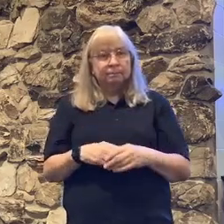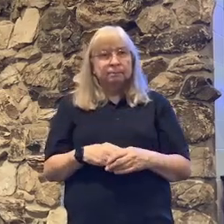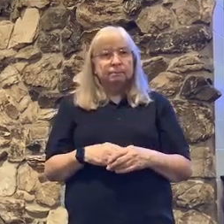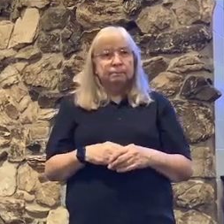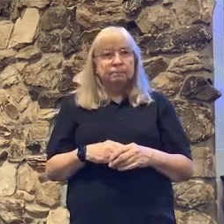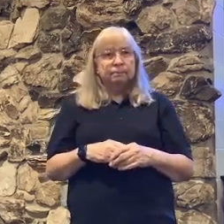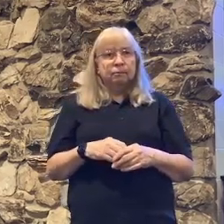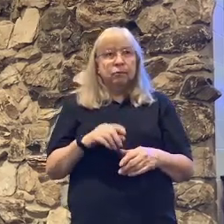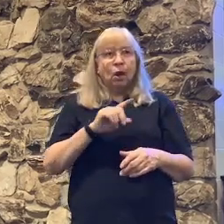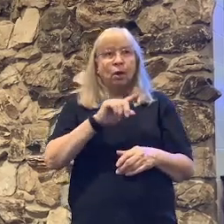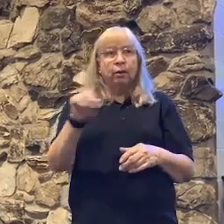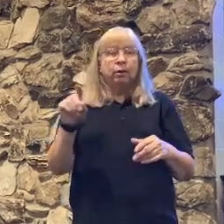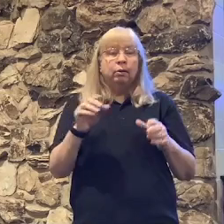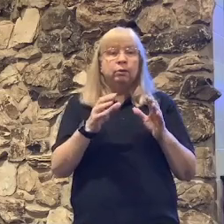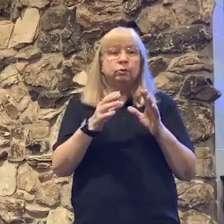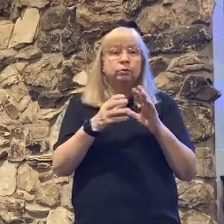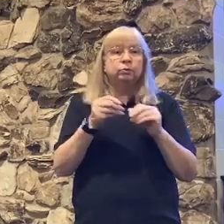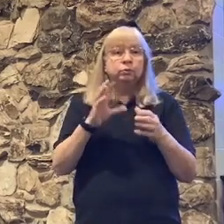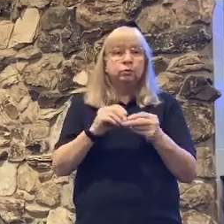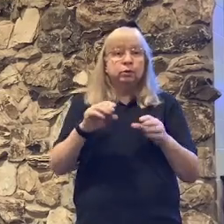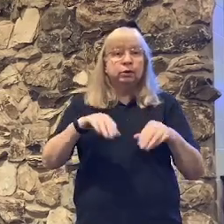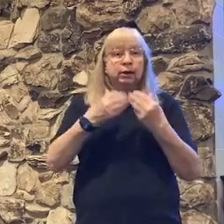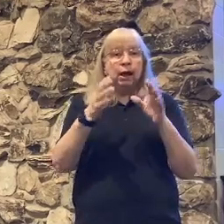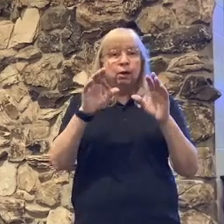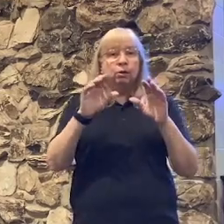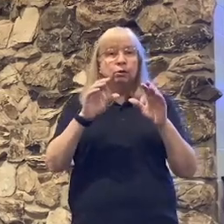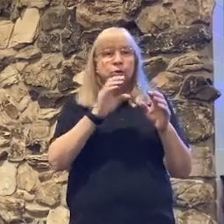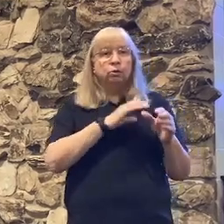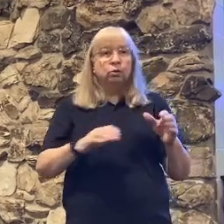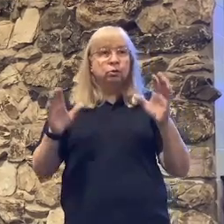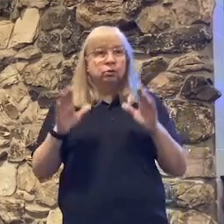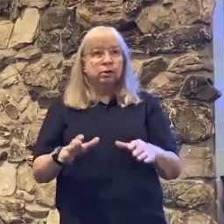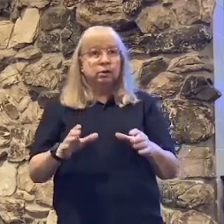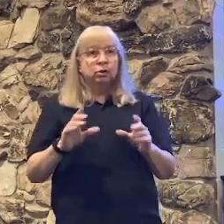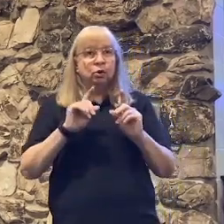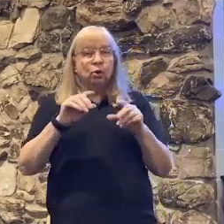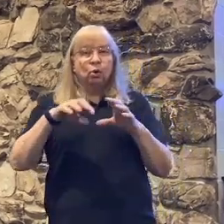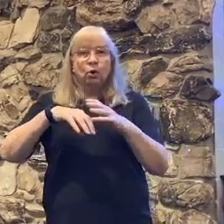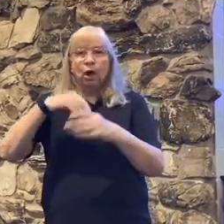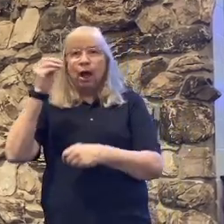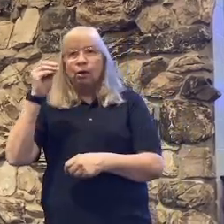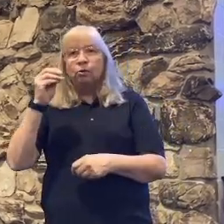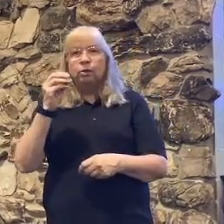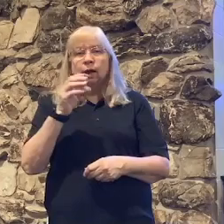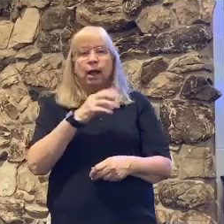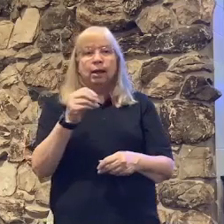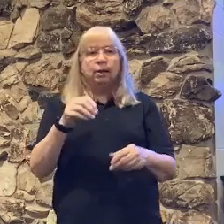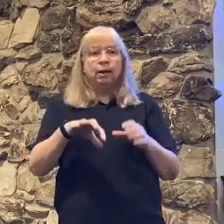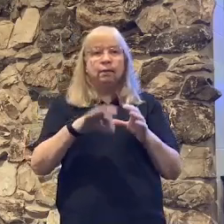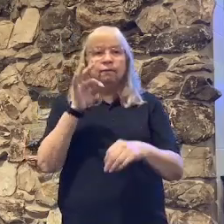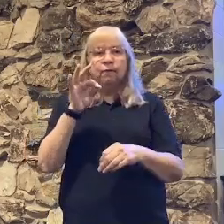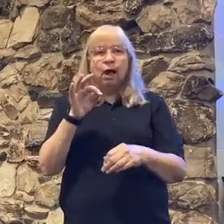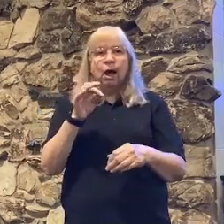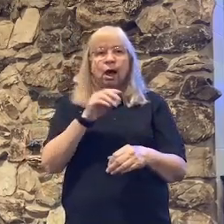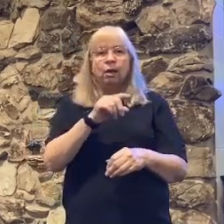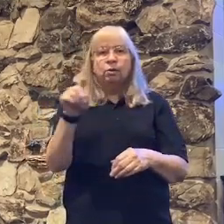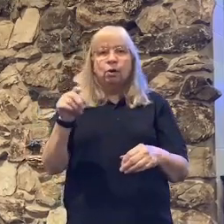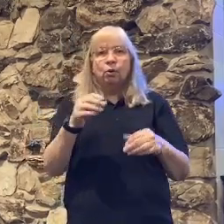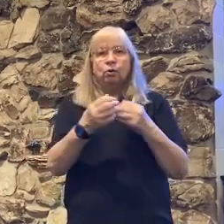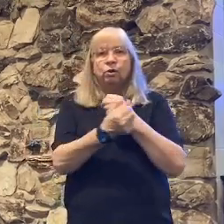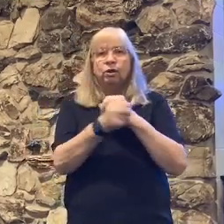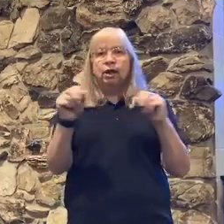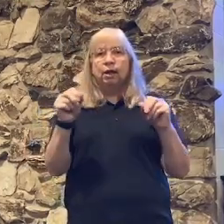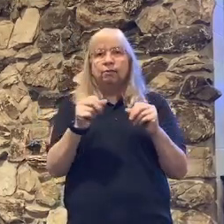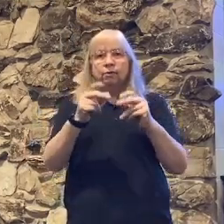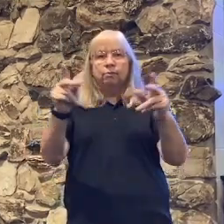There are stories of how Christians had to go out into, and they had to find those safe